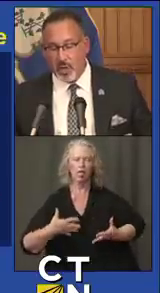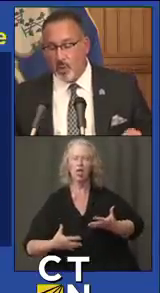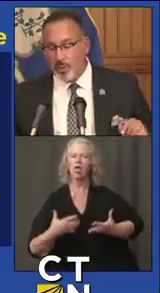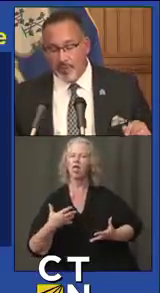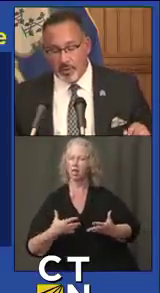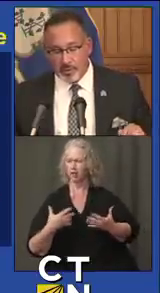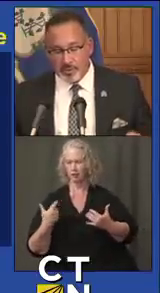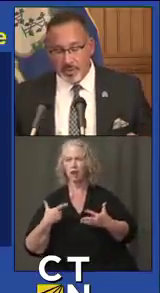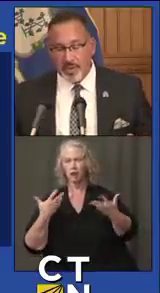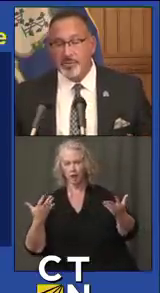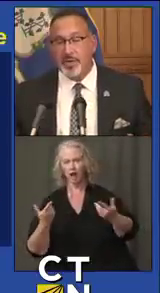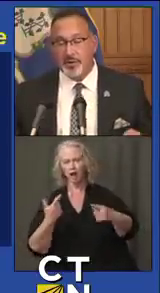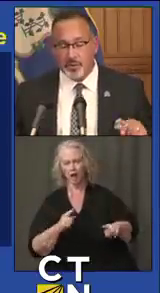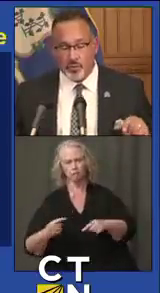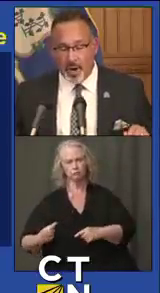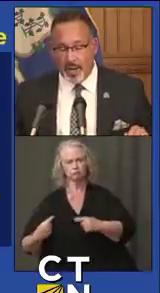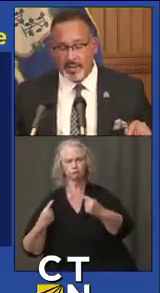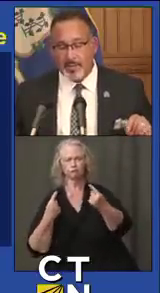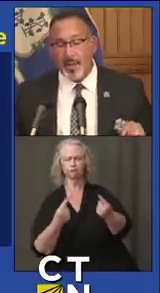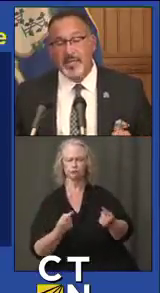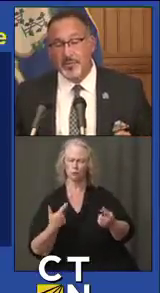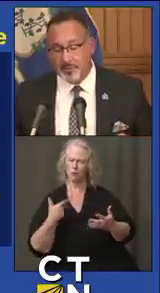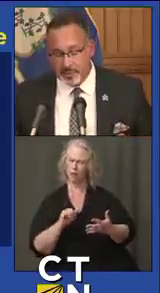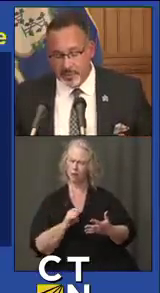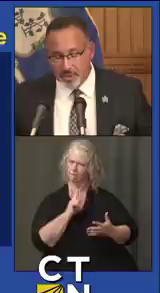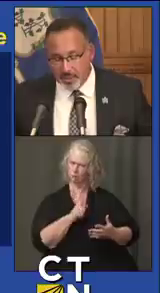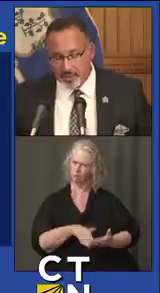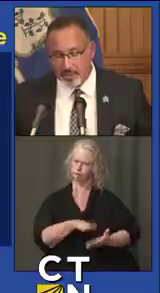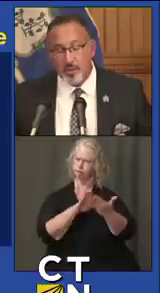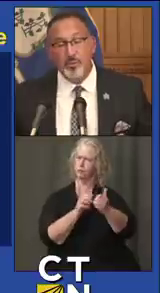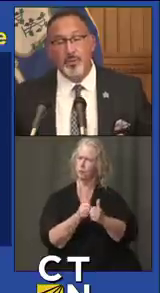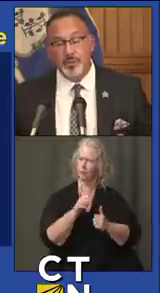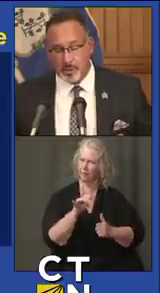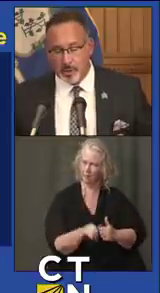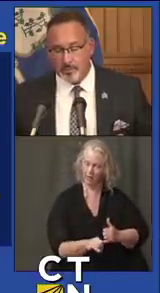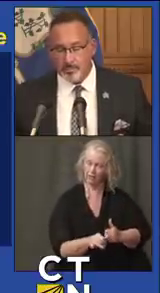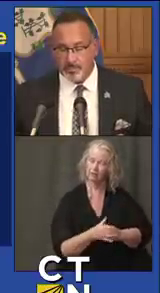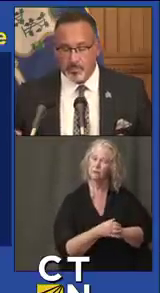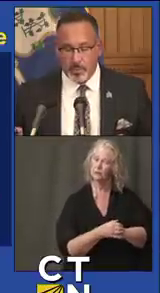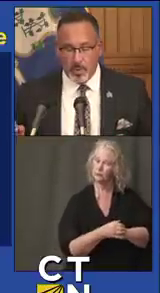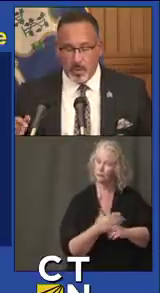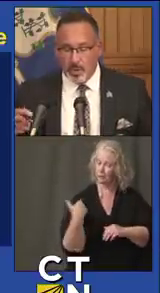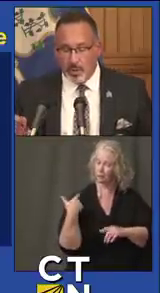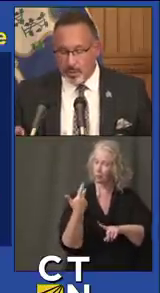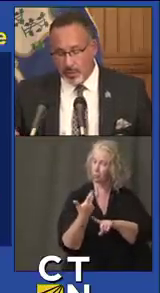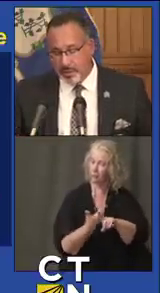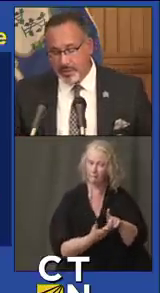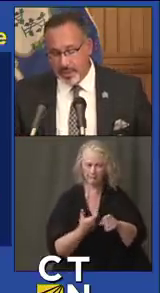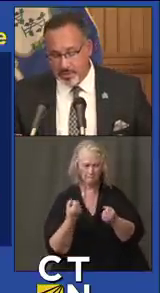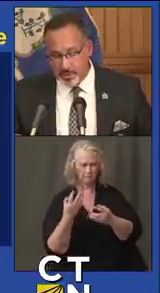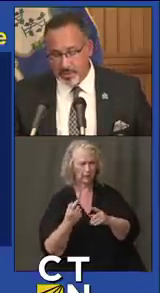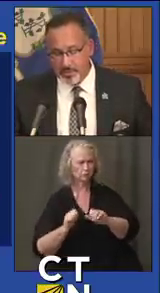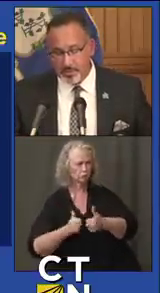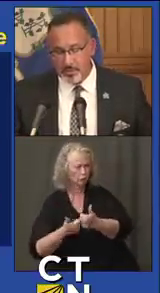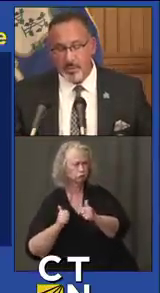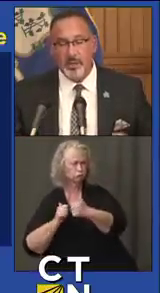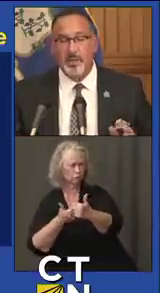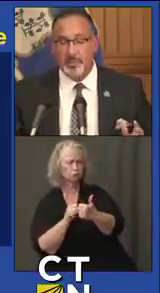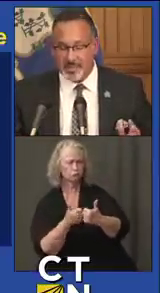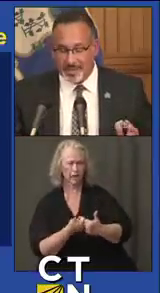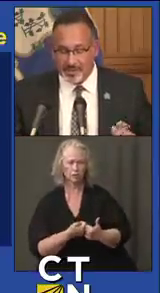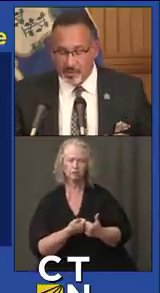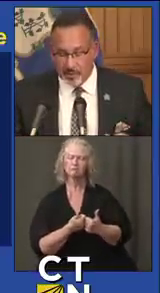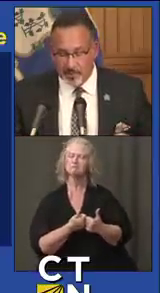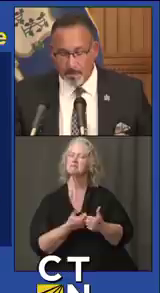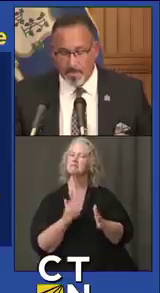lifetimes, we've also seen educators rise masterfully to the challenge 3 months ago. We know there are no easy answers and nothing will